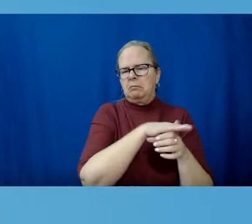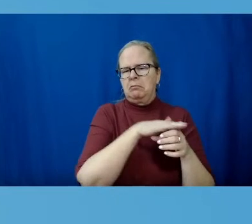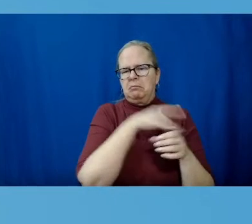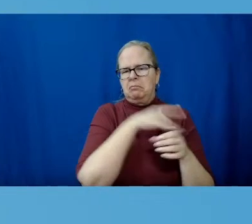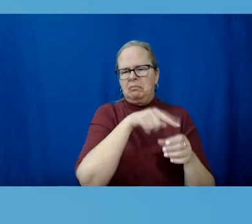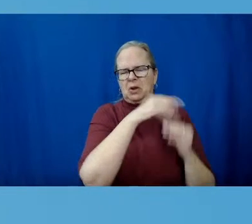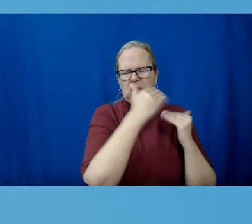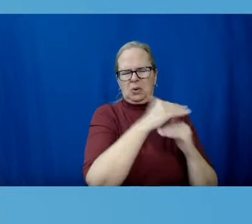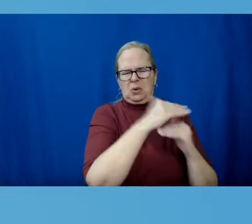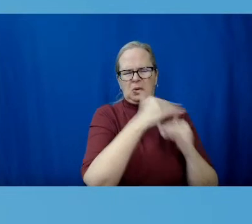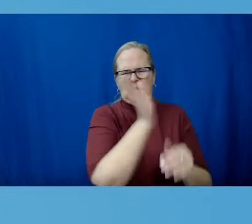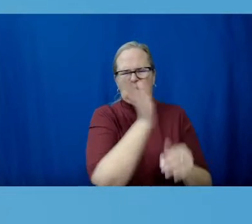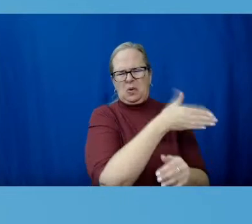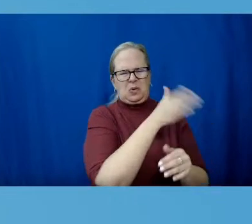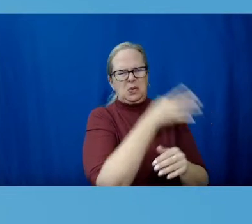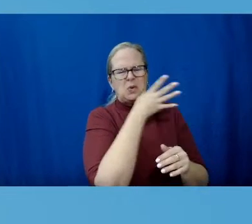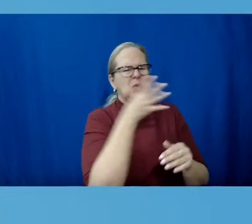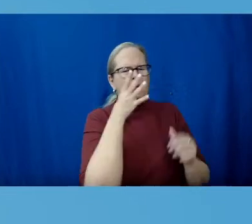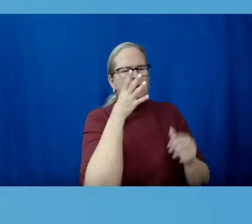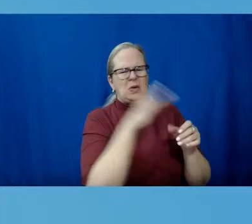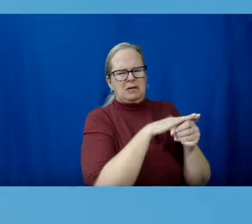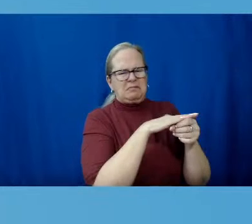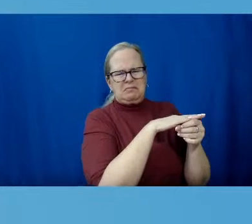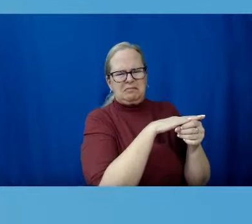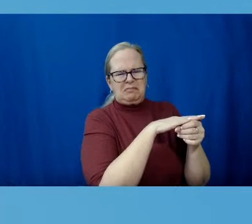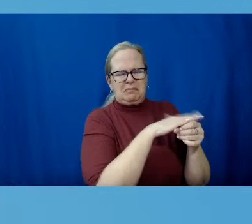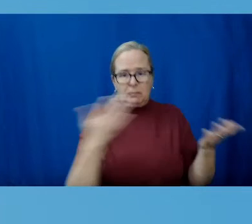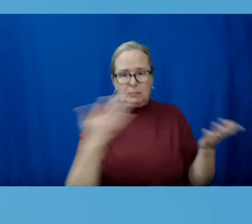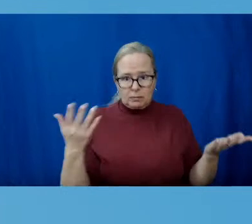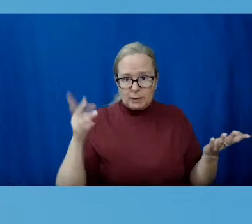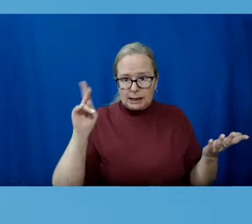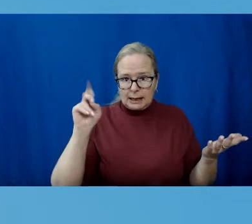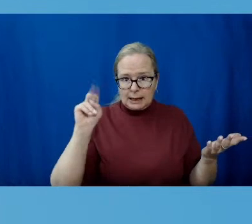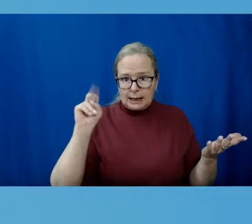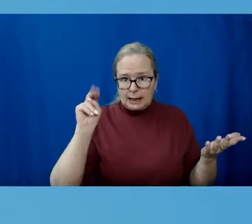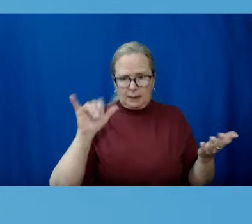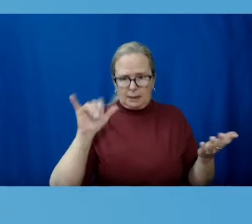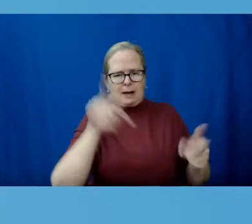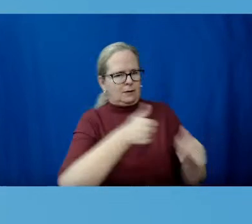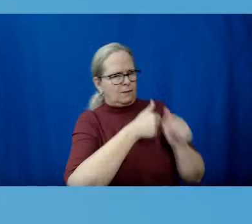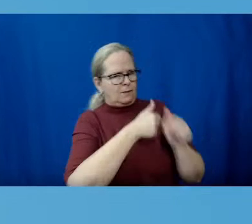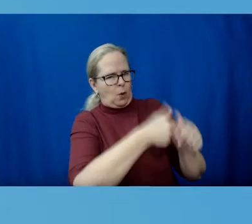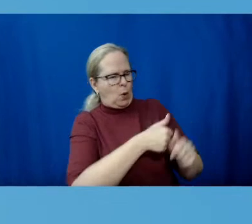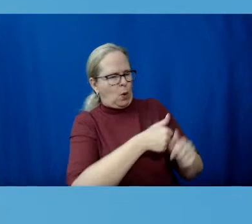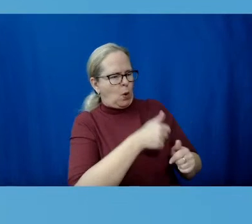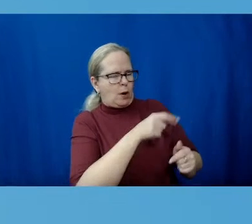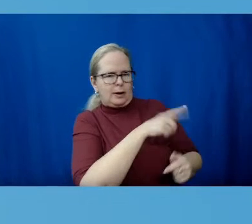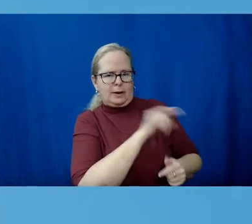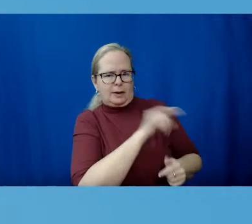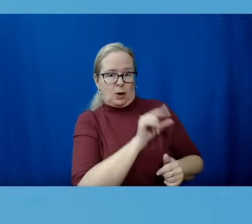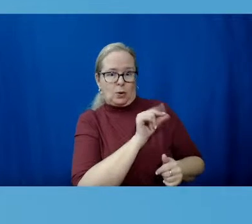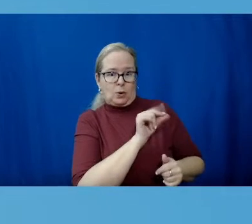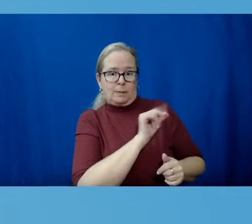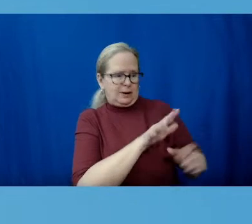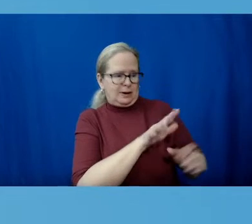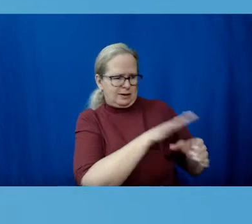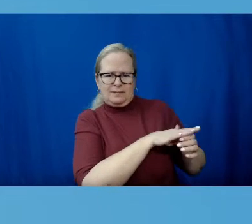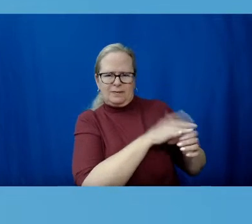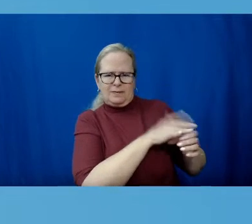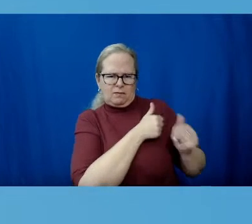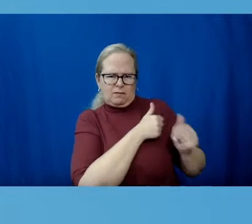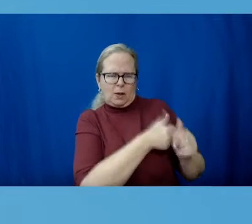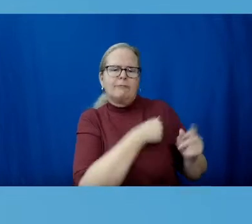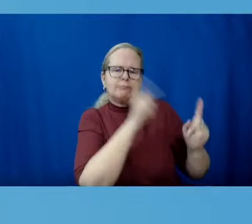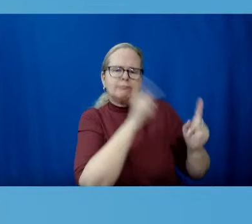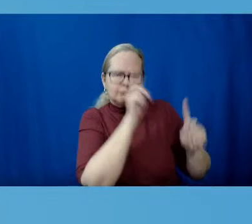though he agrees with them on many, many issues, he is still held hostage, well, to his own rhetoric in many cases, but also to his caucus and to